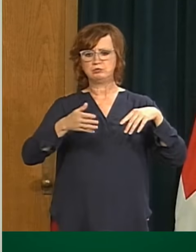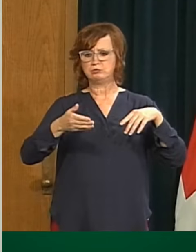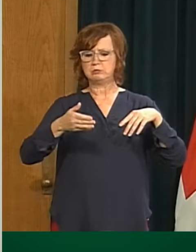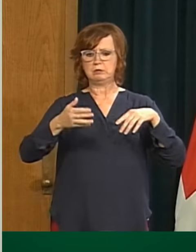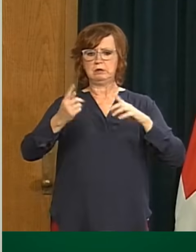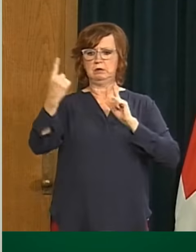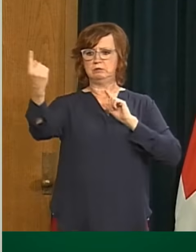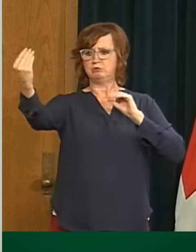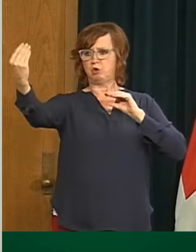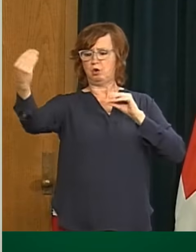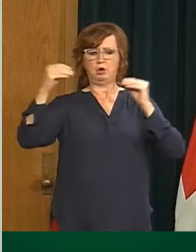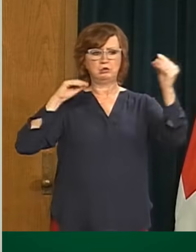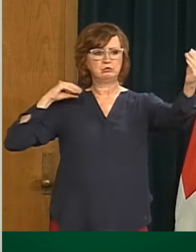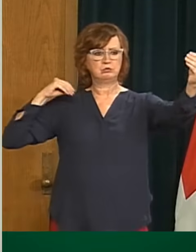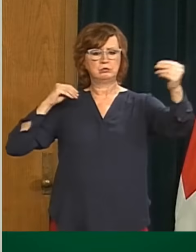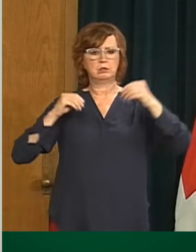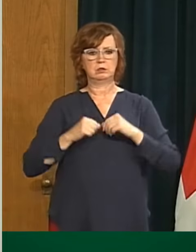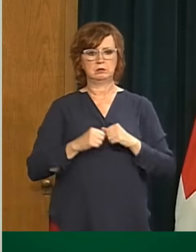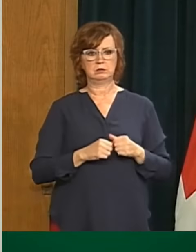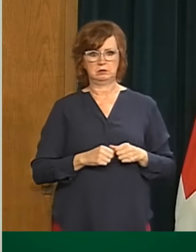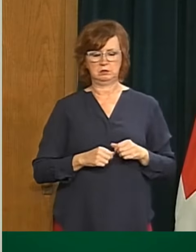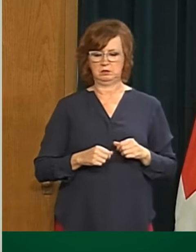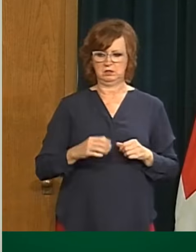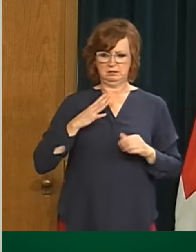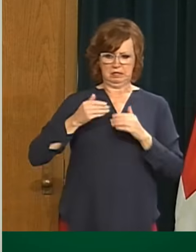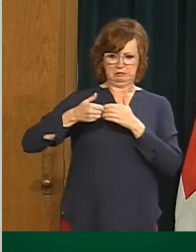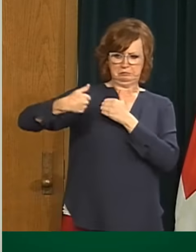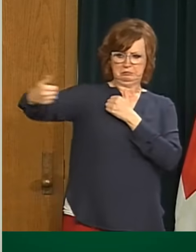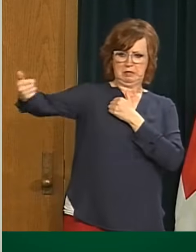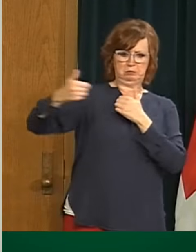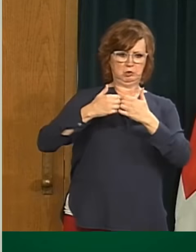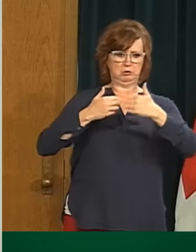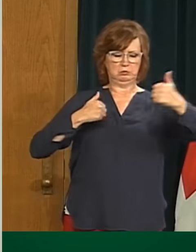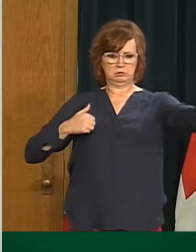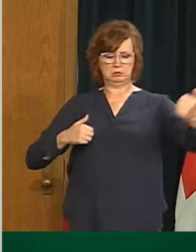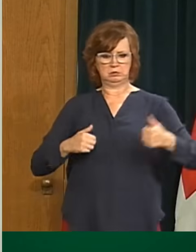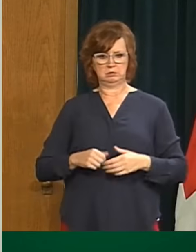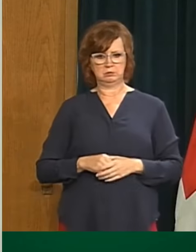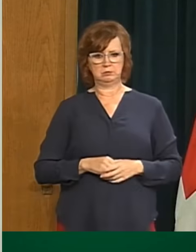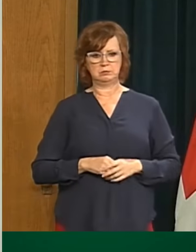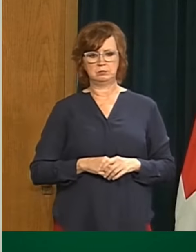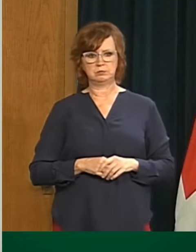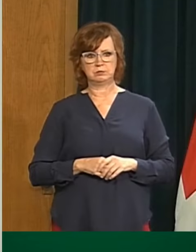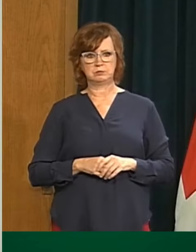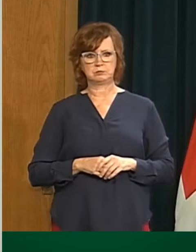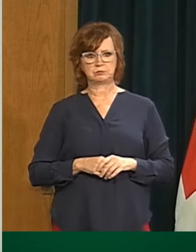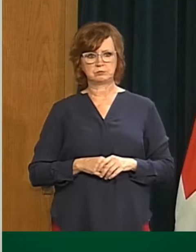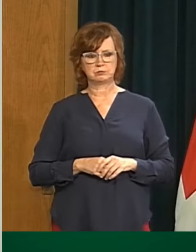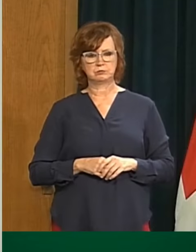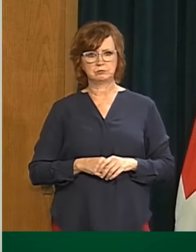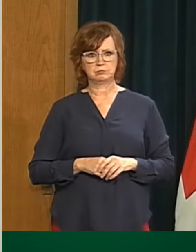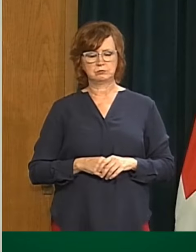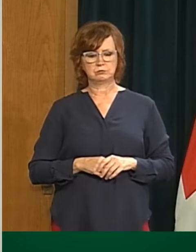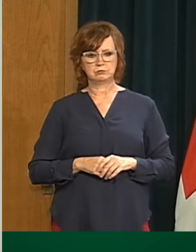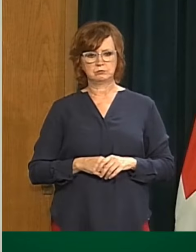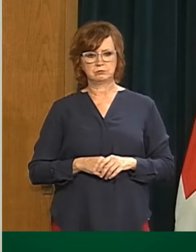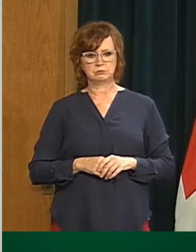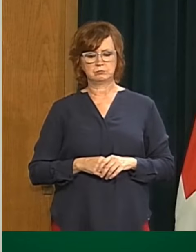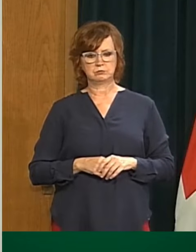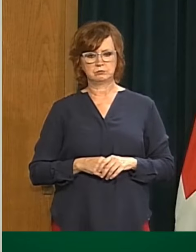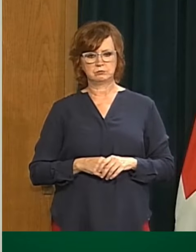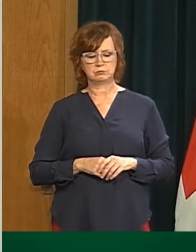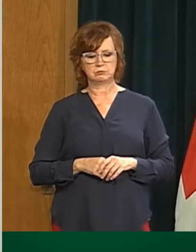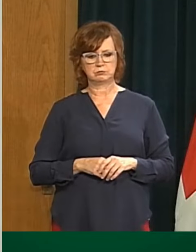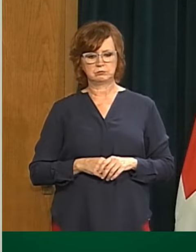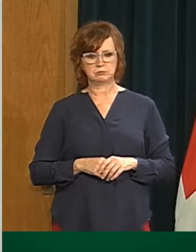were close contact, they would have to isolate for 2 weeks. So that's the case contact investigation. That's the third pillar. But in situations where